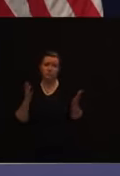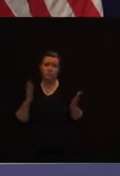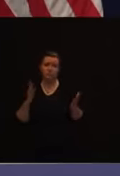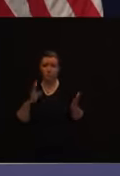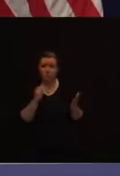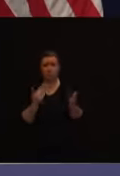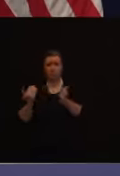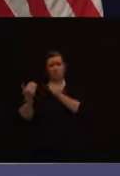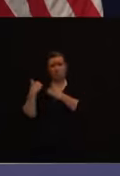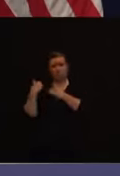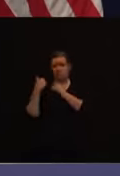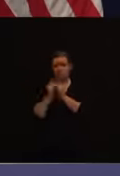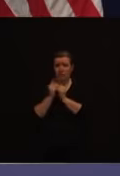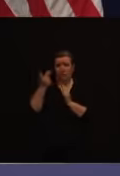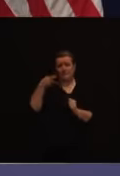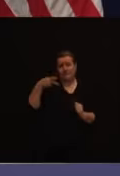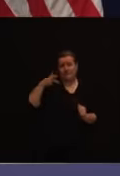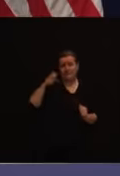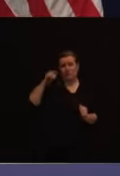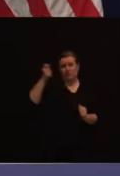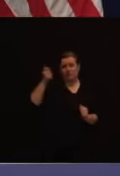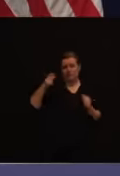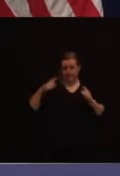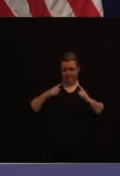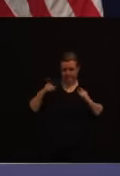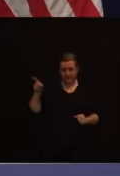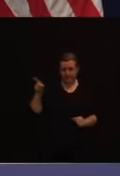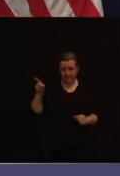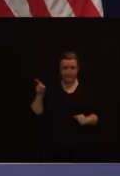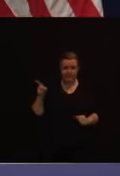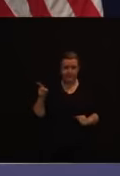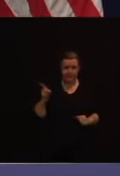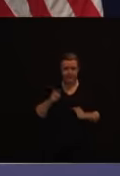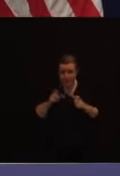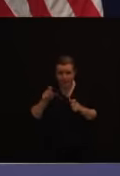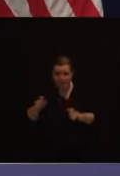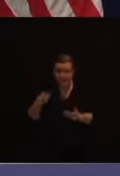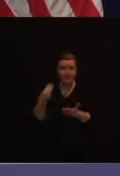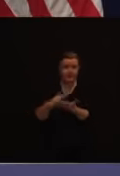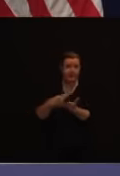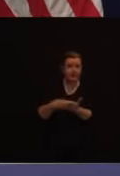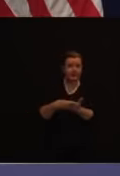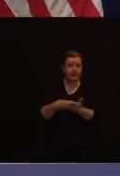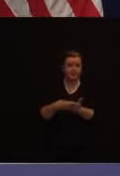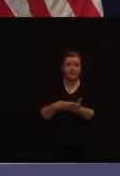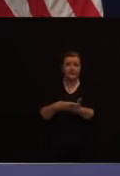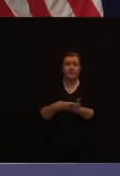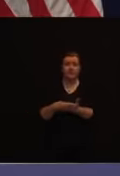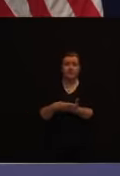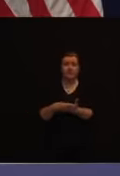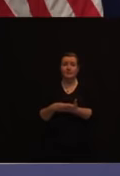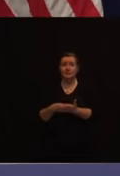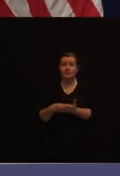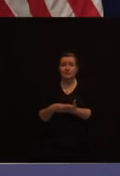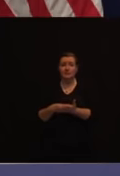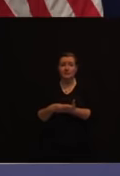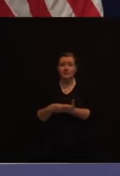this, from the individual person who needs the money all the way to the rating agencies and everybody in between. So we view